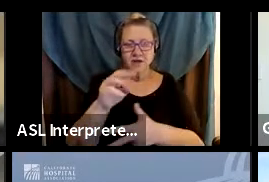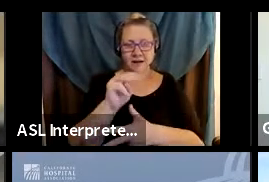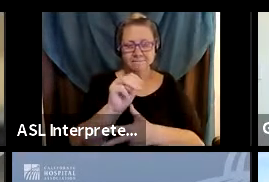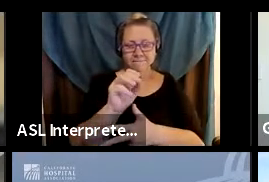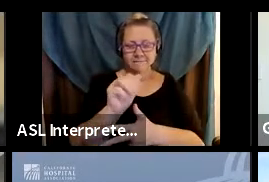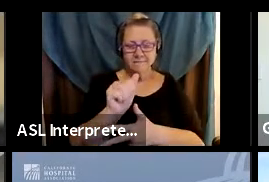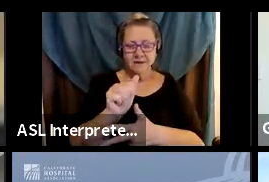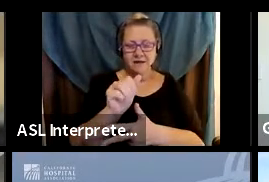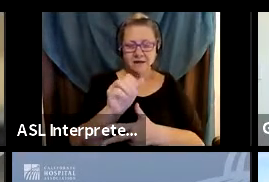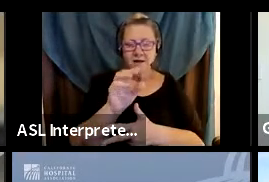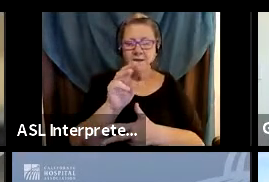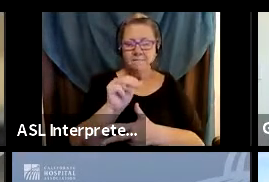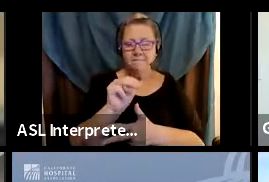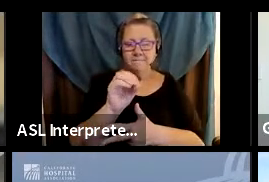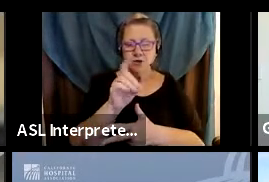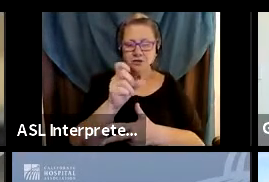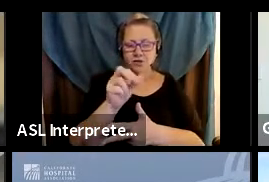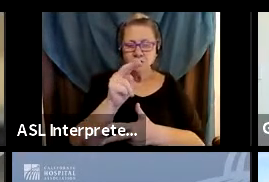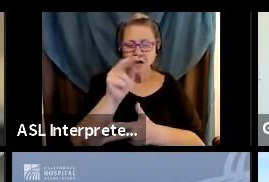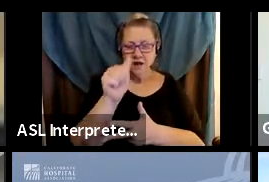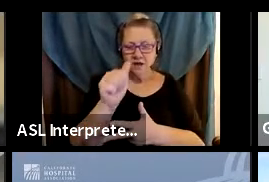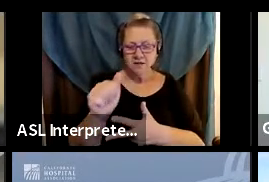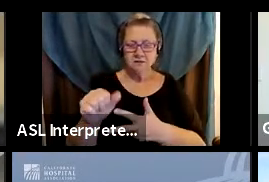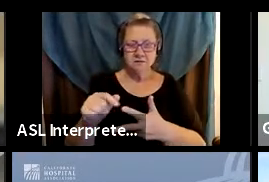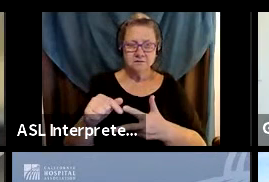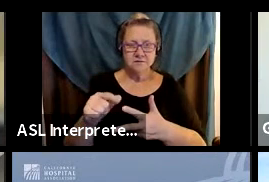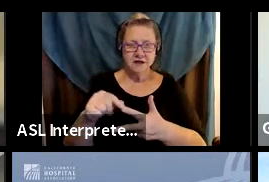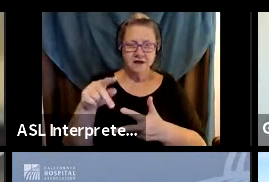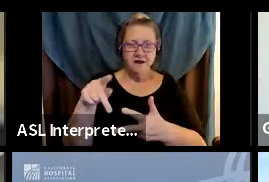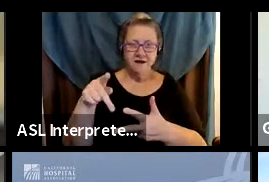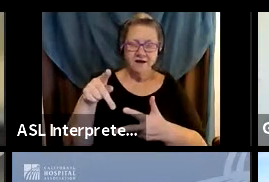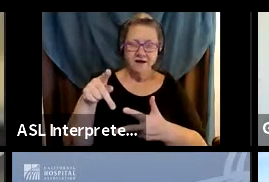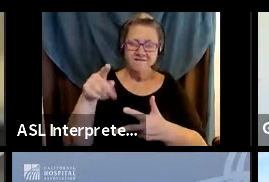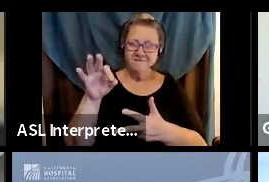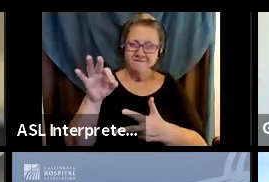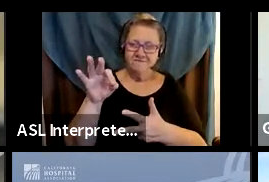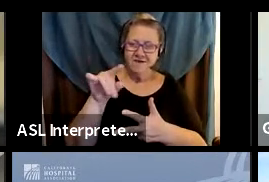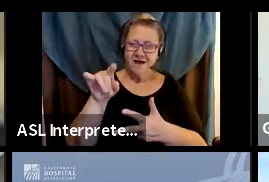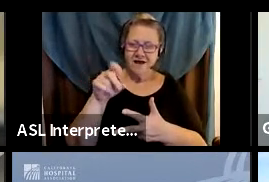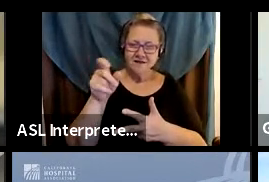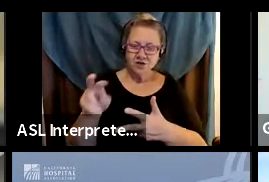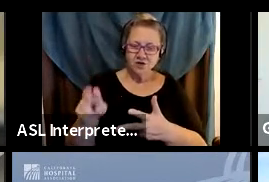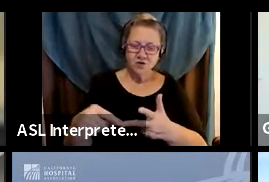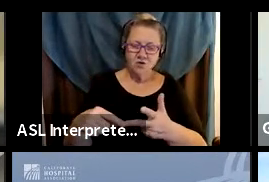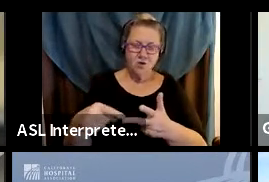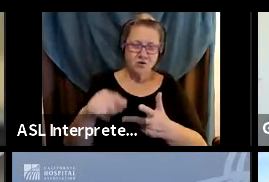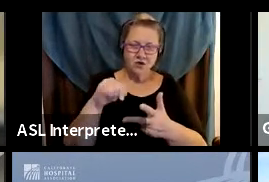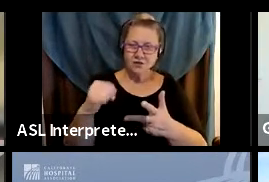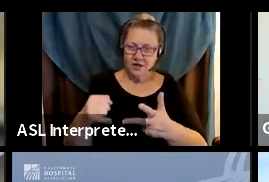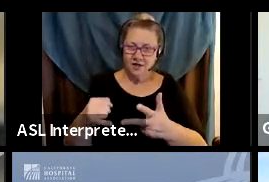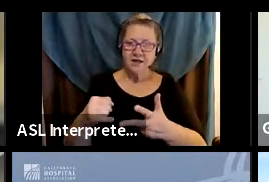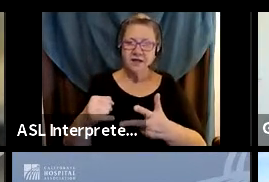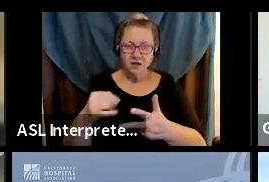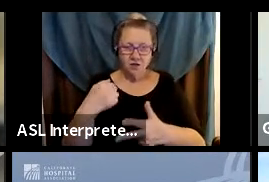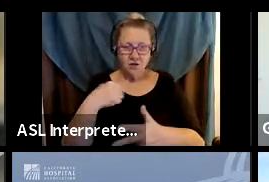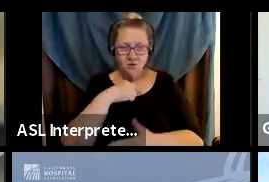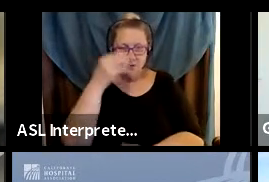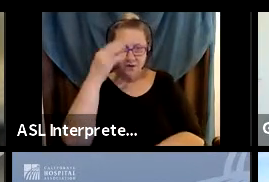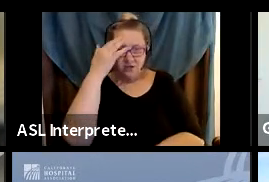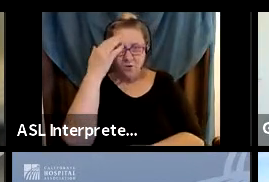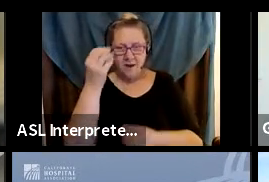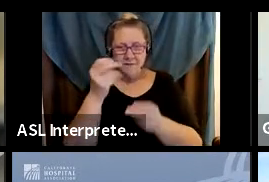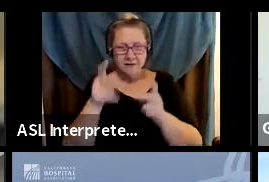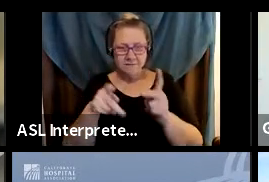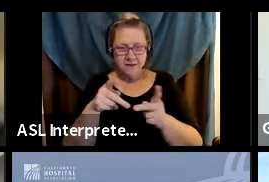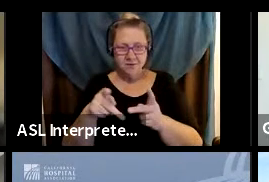medical records about them is a different piece. So I think that is where what we've done, I can quickly outline, more